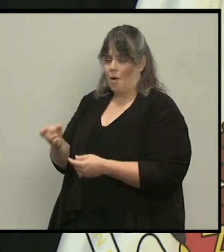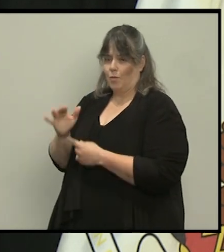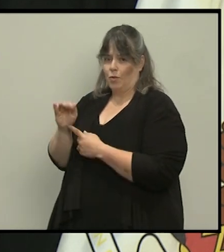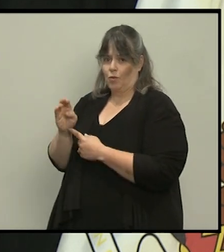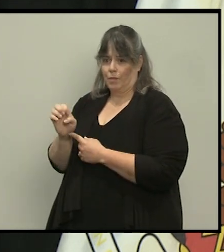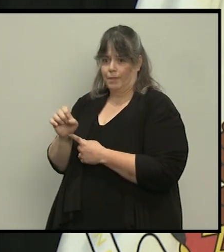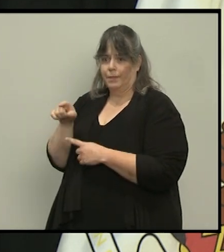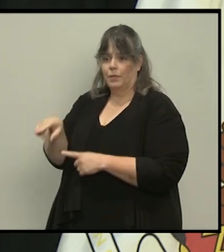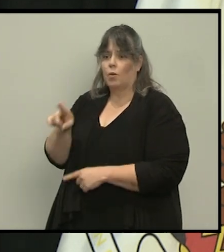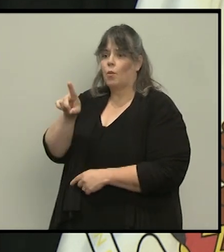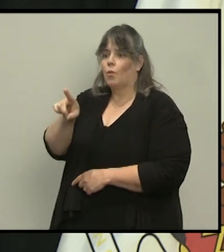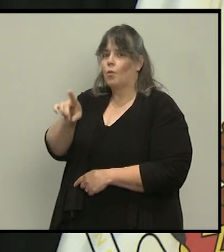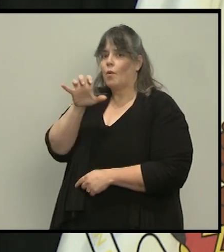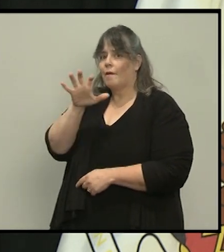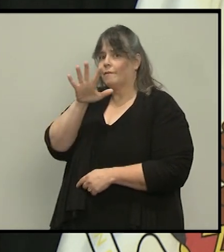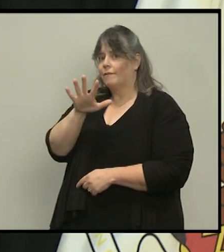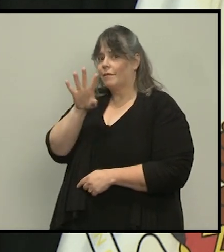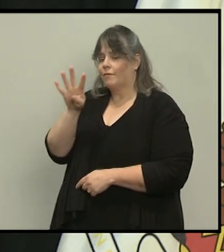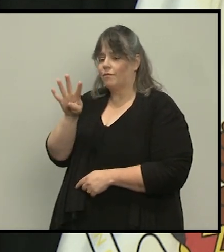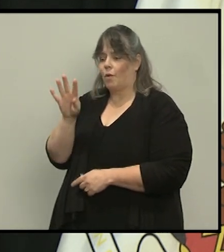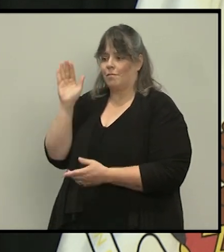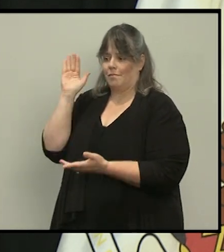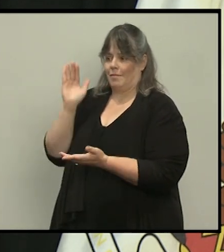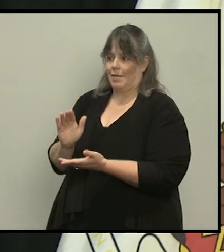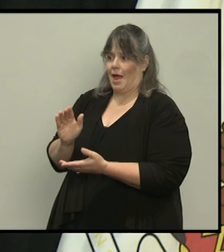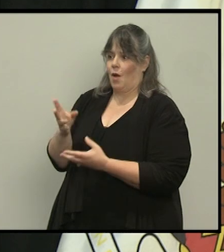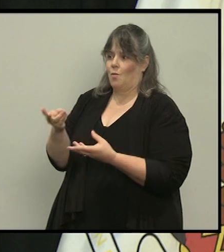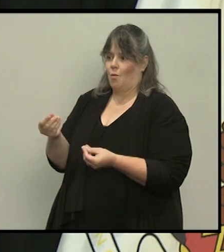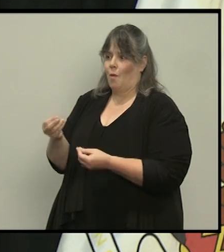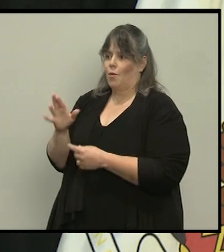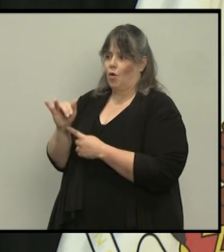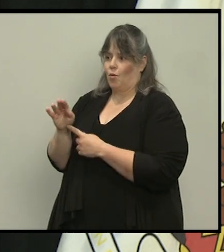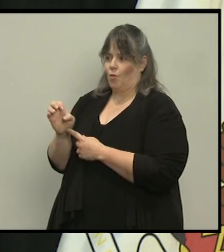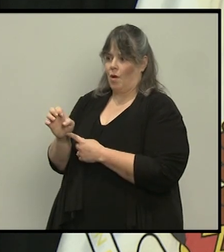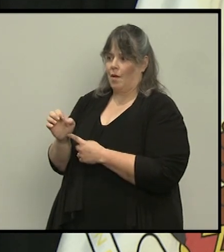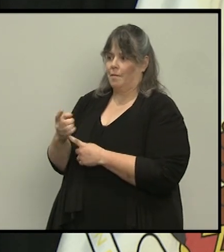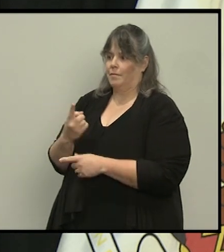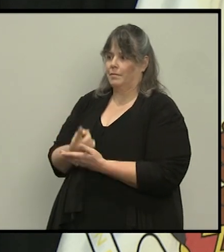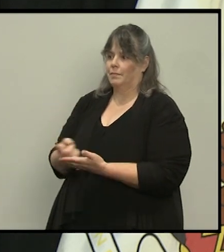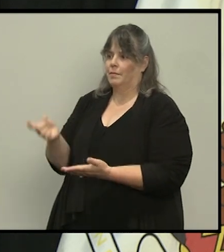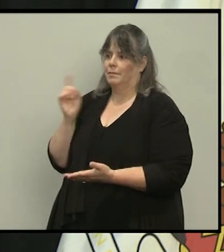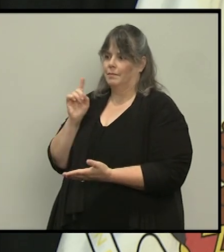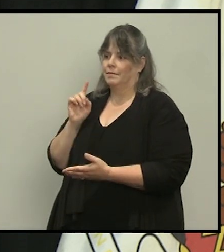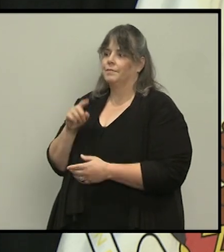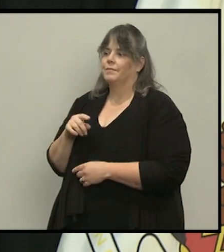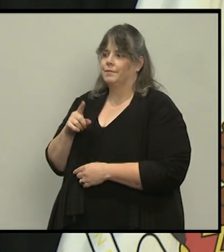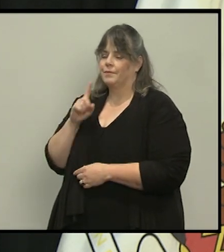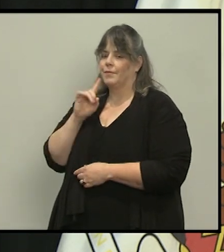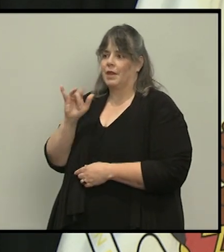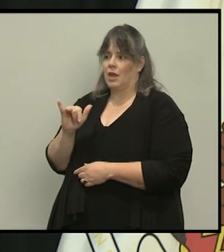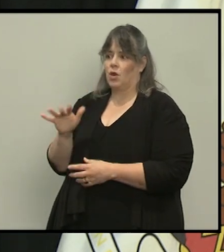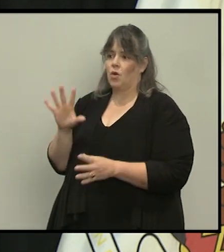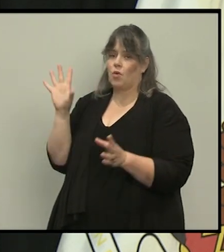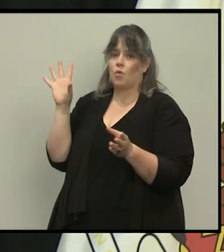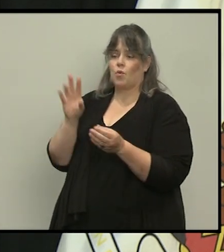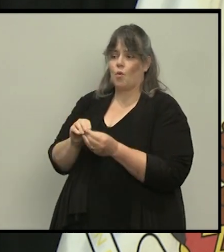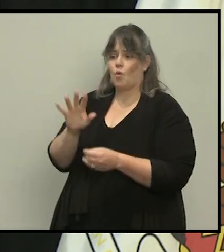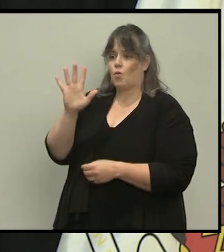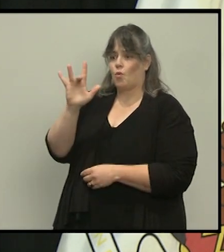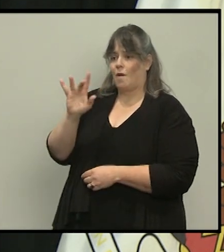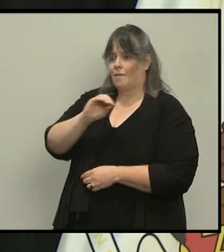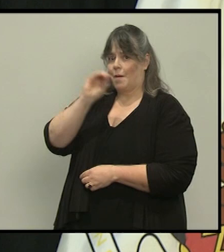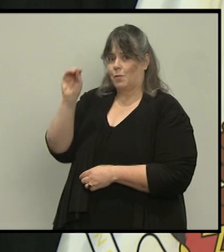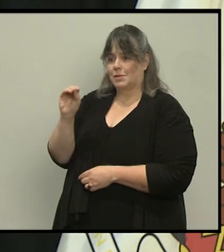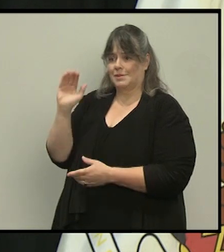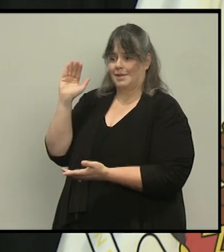was 154 fewer property crimes from the prior week. In total, there was a 25%